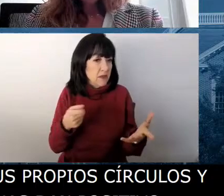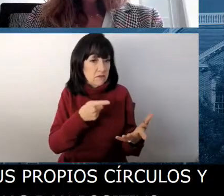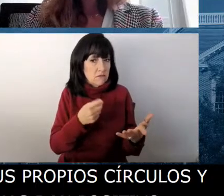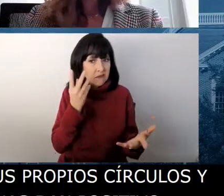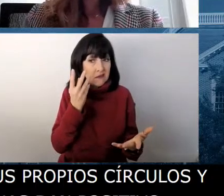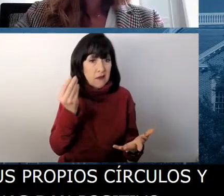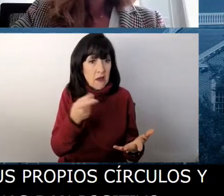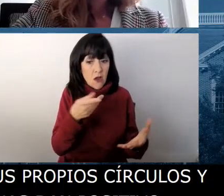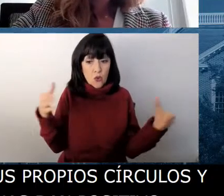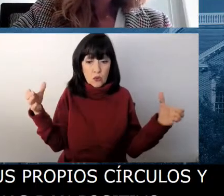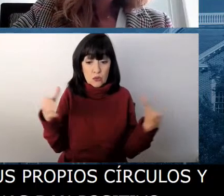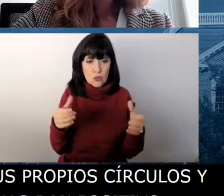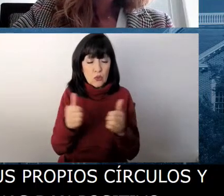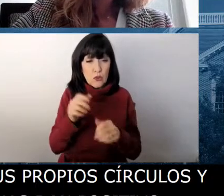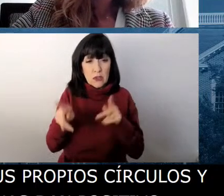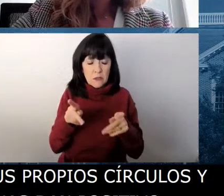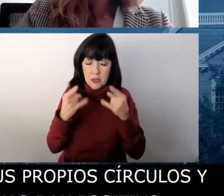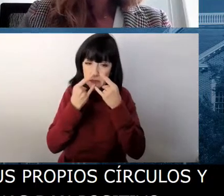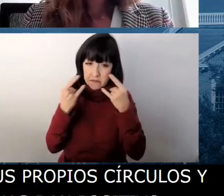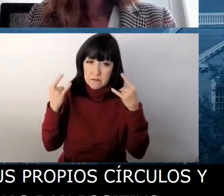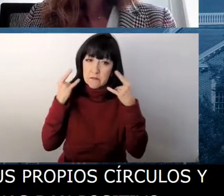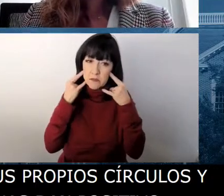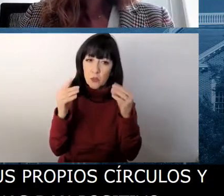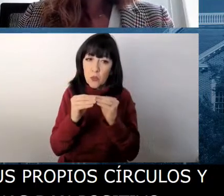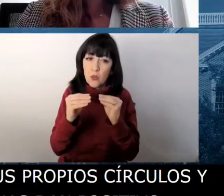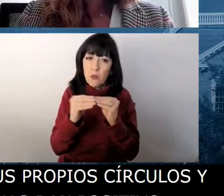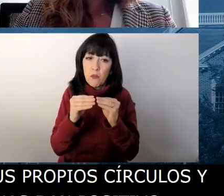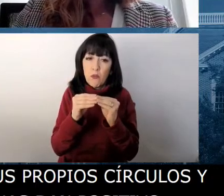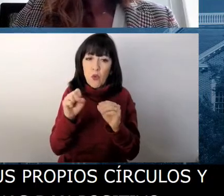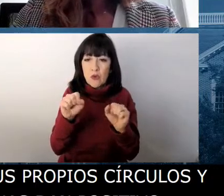places. Dr. Rattay or AJ, anything to add to that?